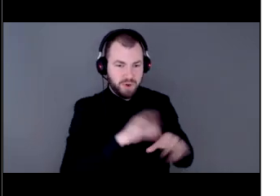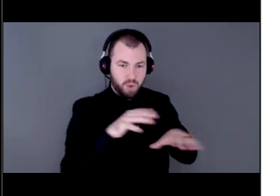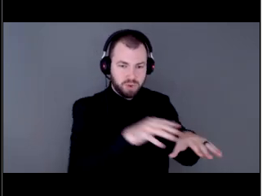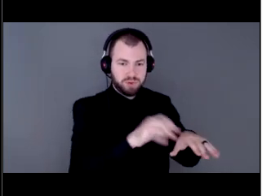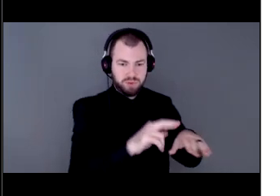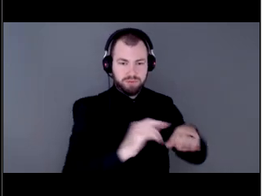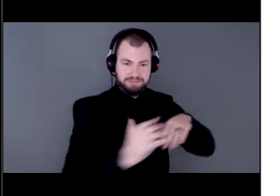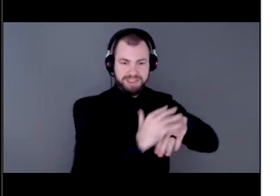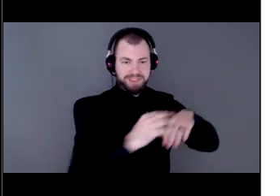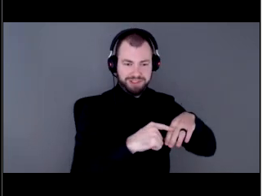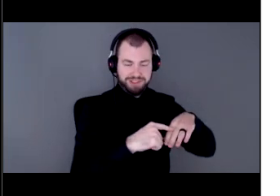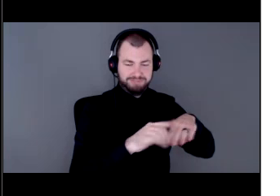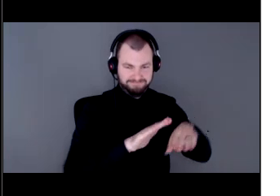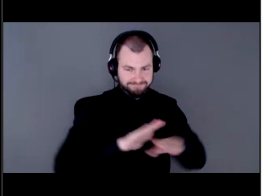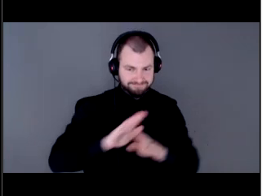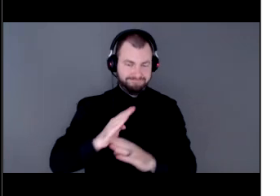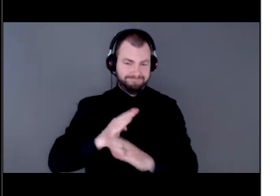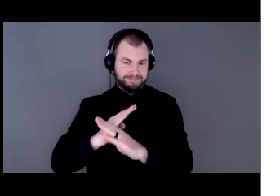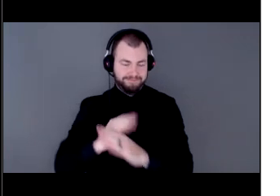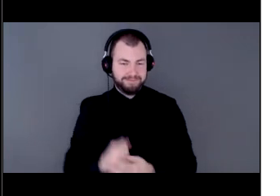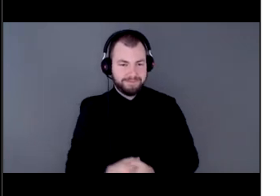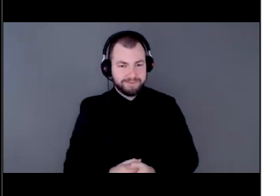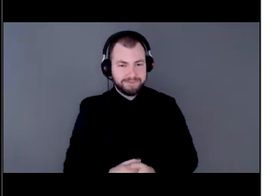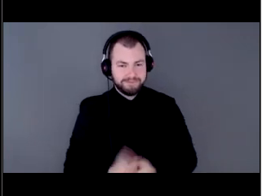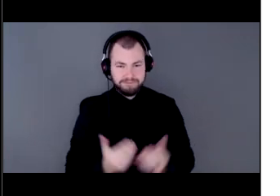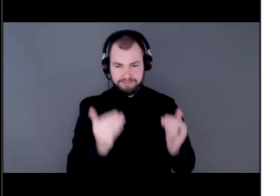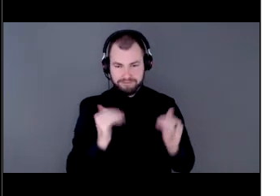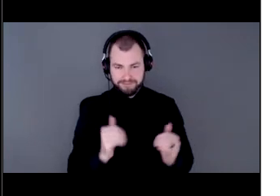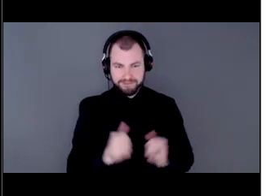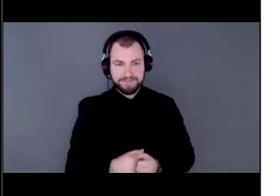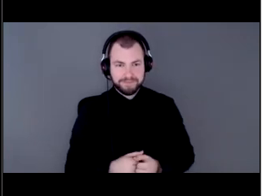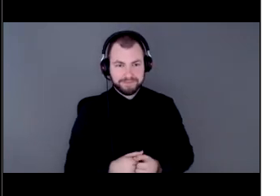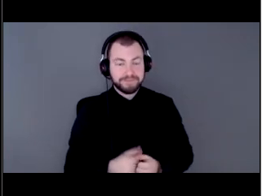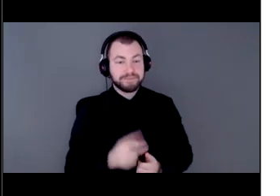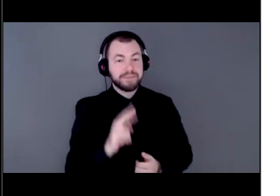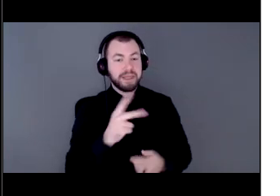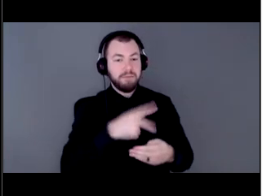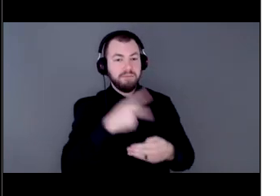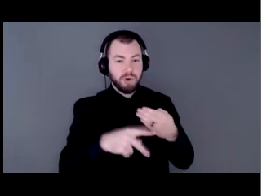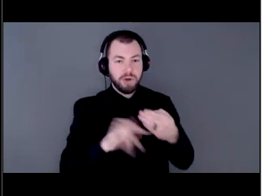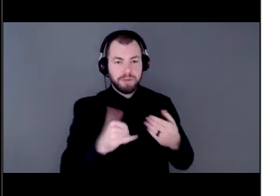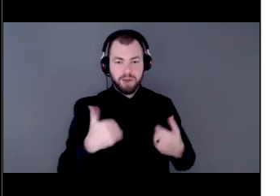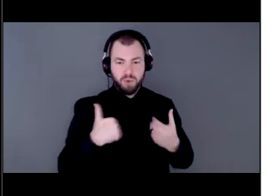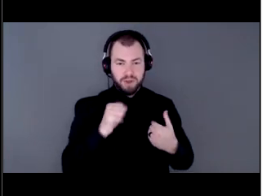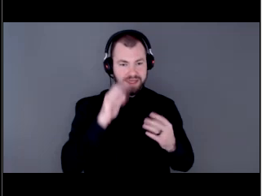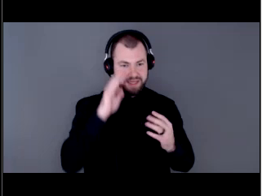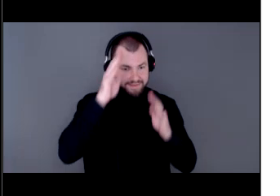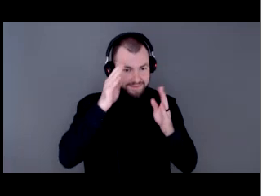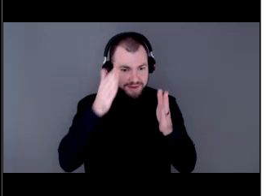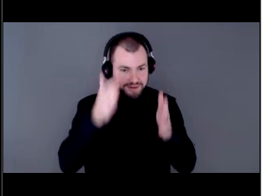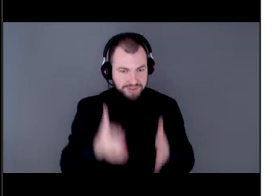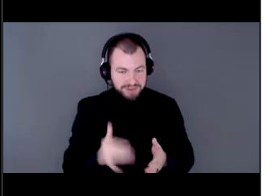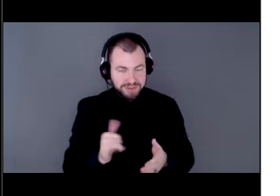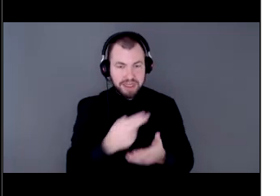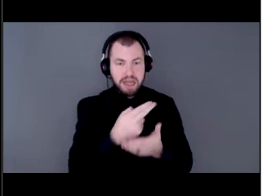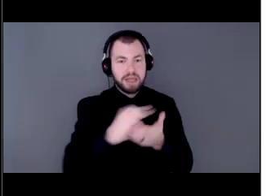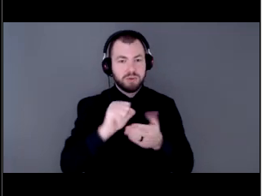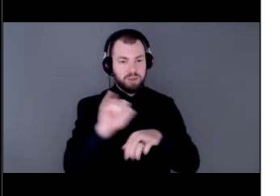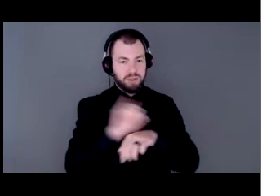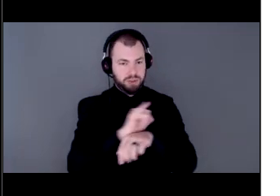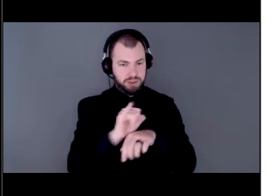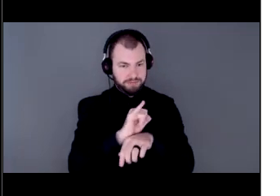please. The second program is Youth as Inventors. It's a high school internship program, so the students are paid. They apply